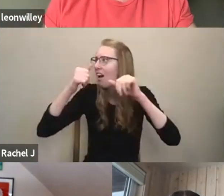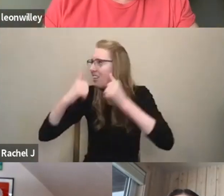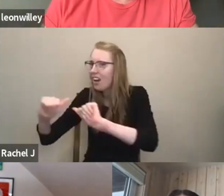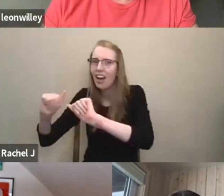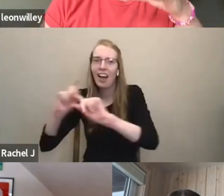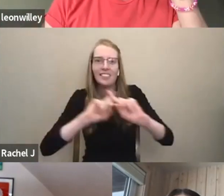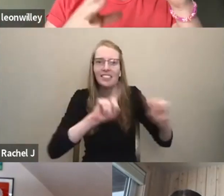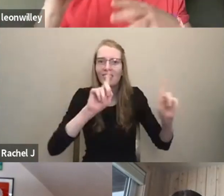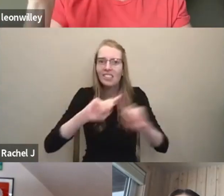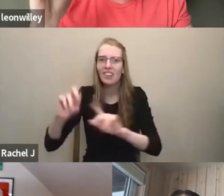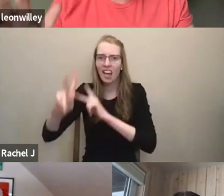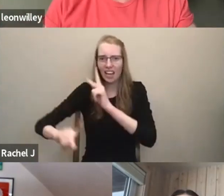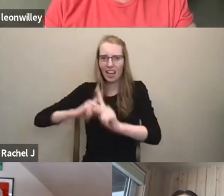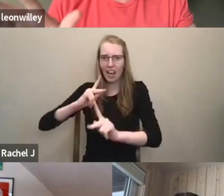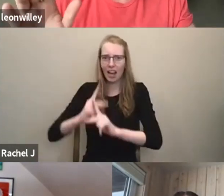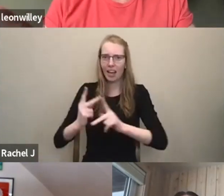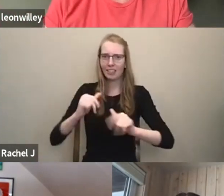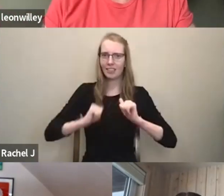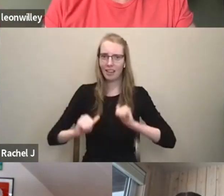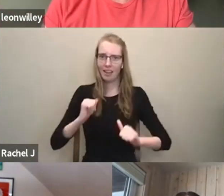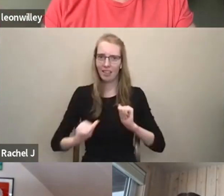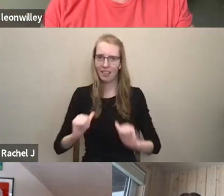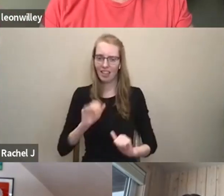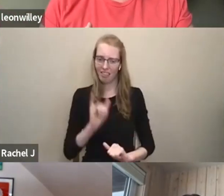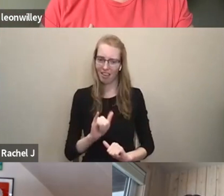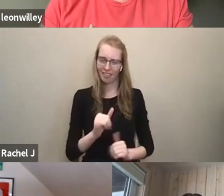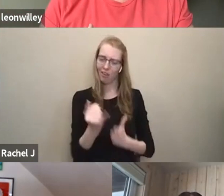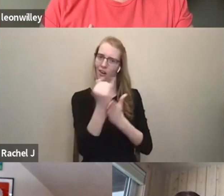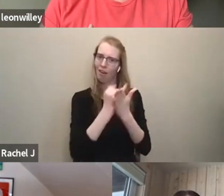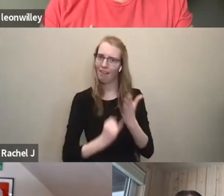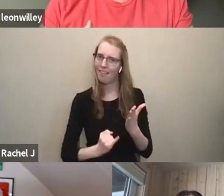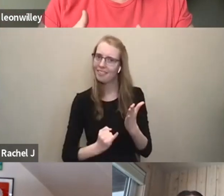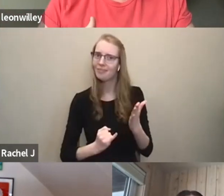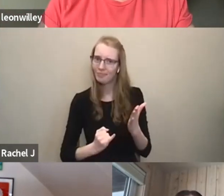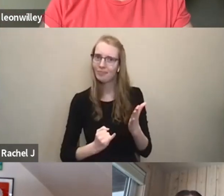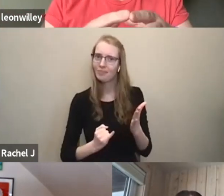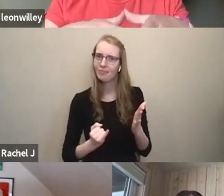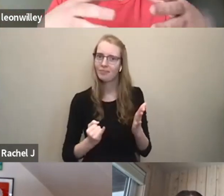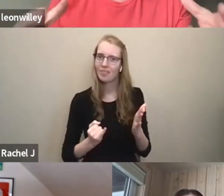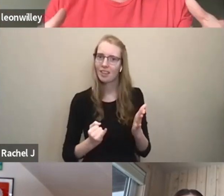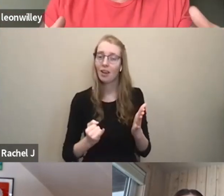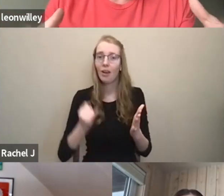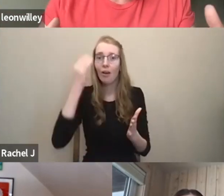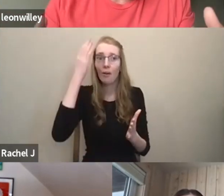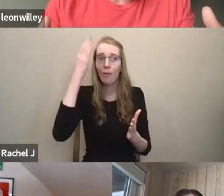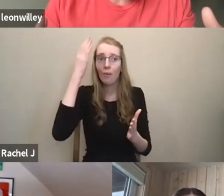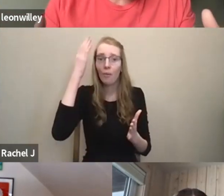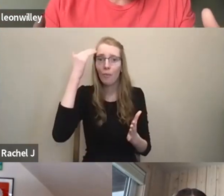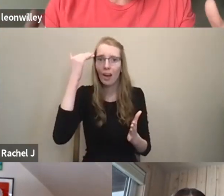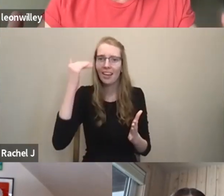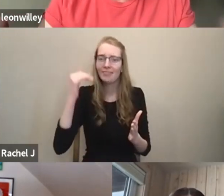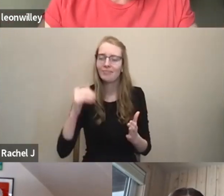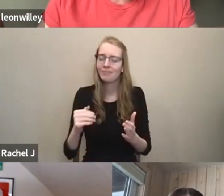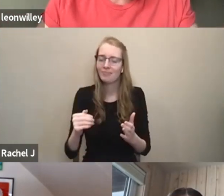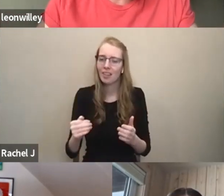kinds of theater, all different kinds of that art form, so that you can foster the longevity that you need